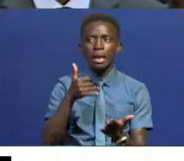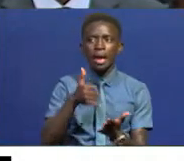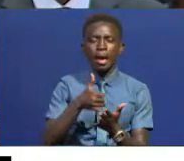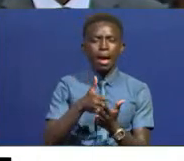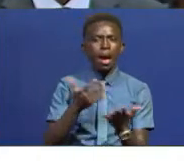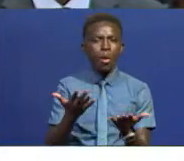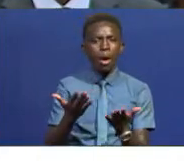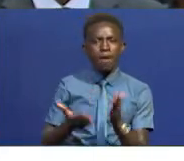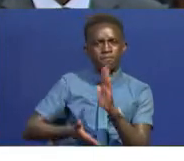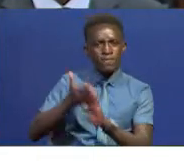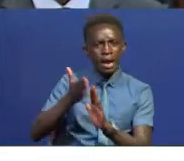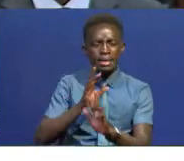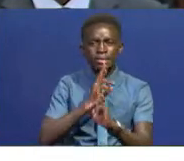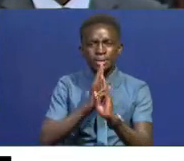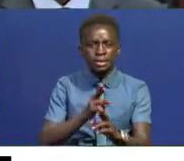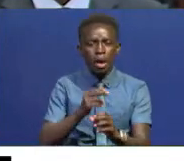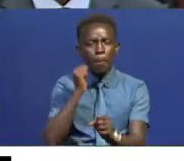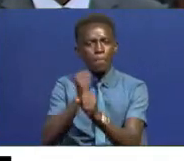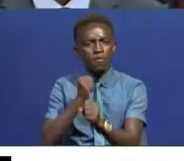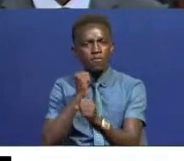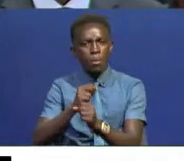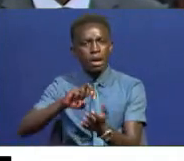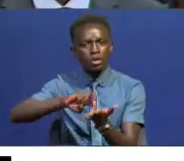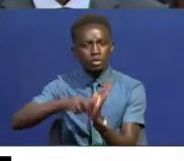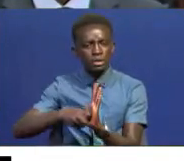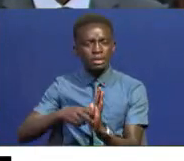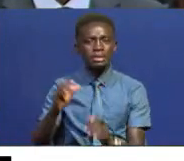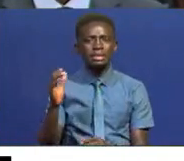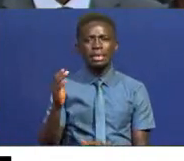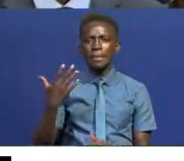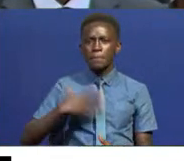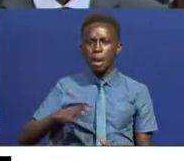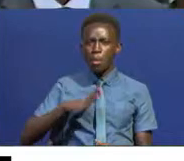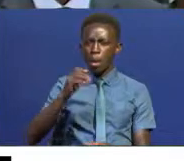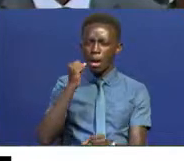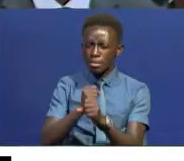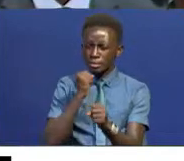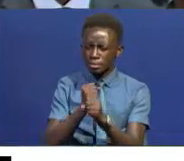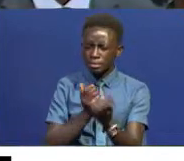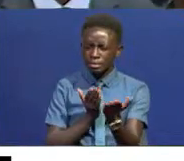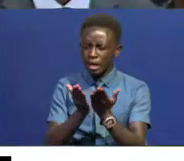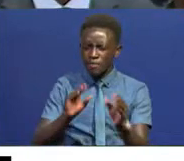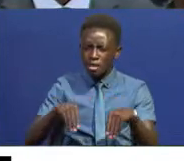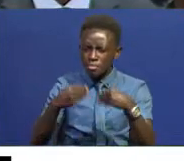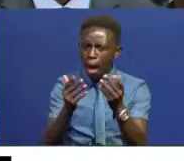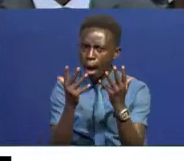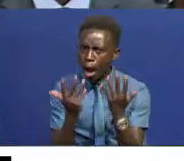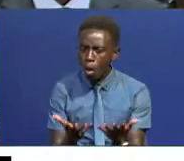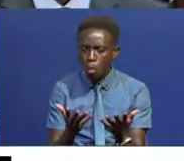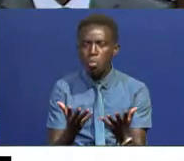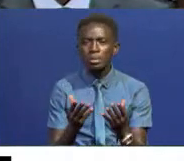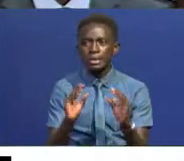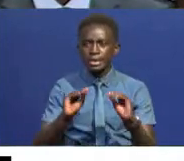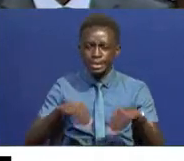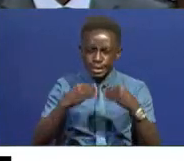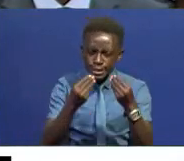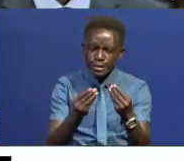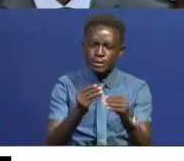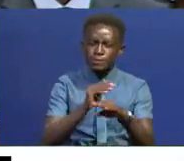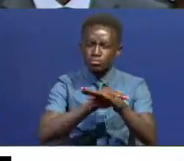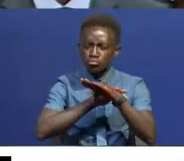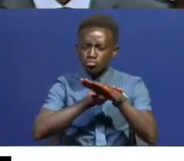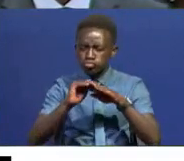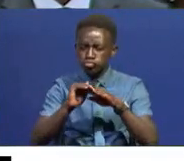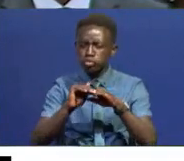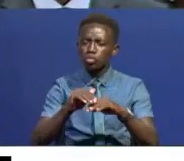performance contracting, and citizen services delivery frameworks, and deliver an effective, efficient,